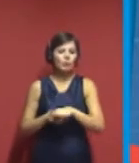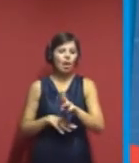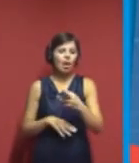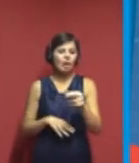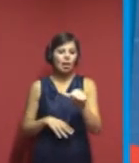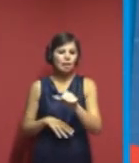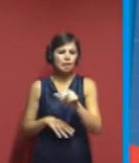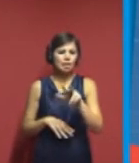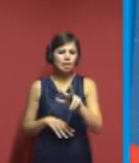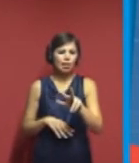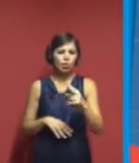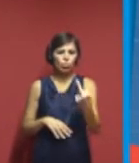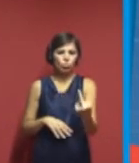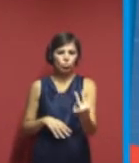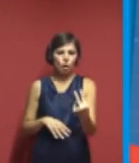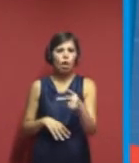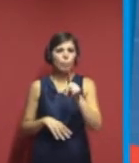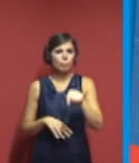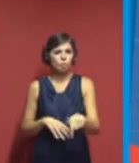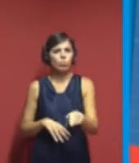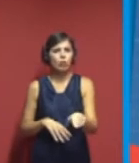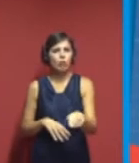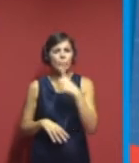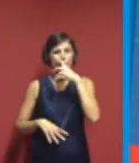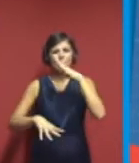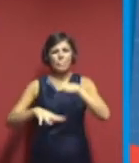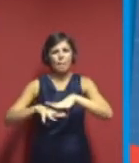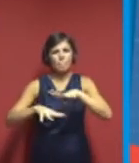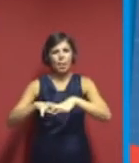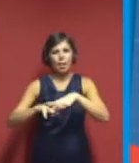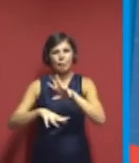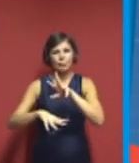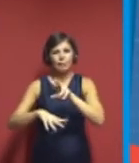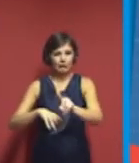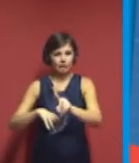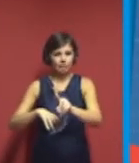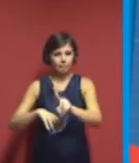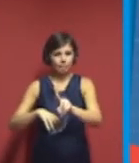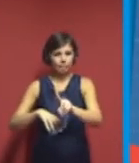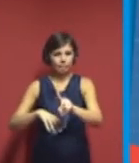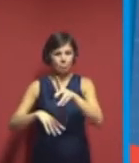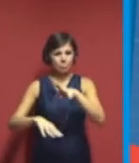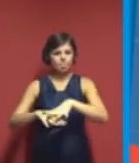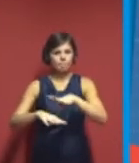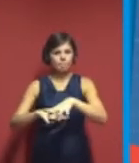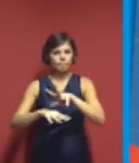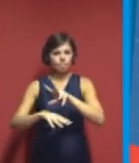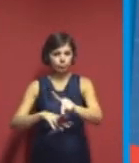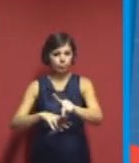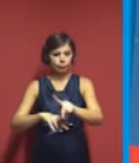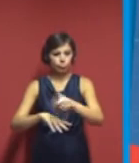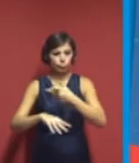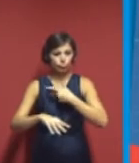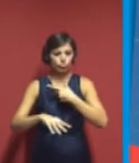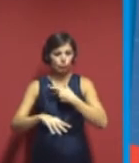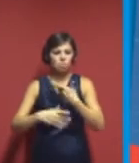using OpenGL to create a 3D map. That software to create a 3D map is required for debugging and to see the obstacles, because